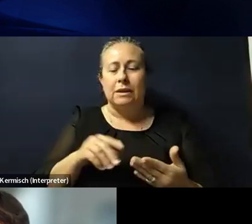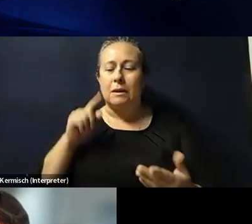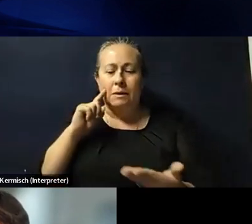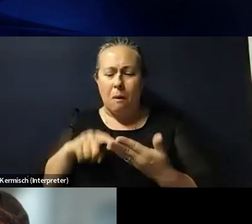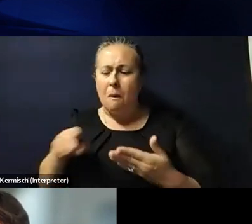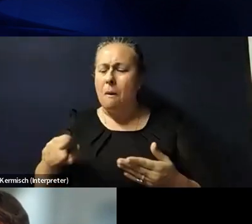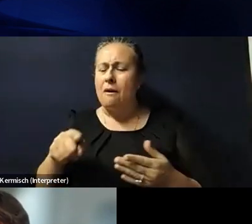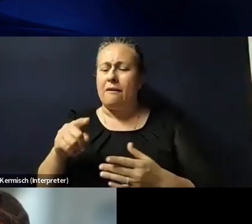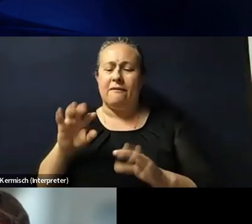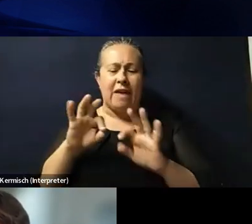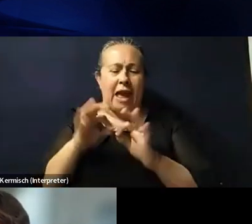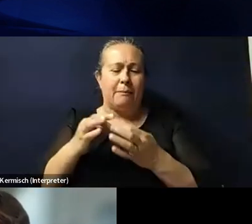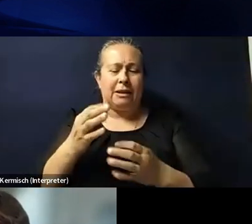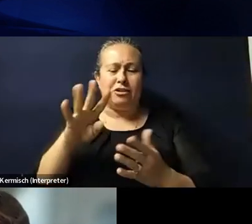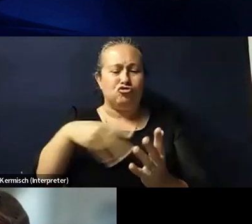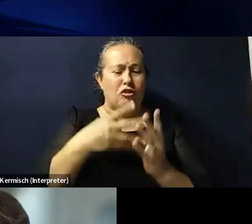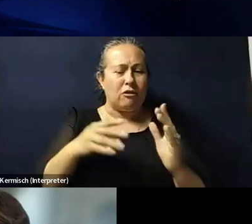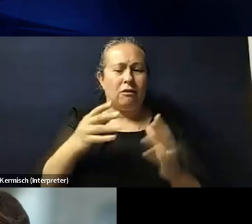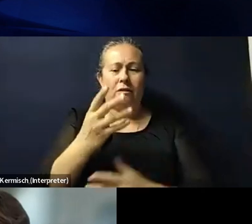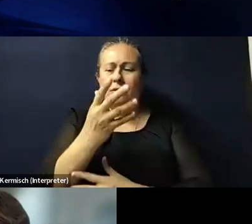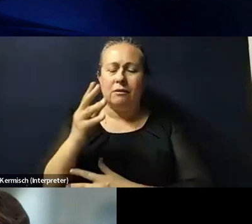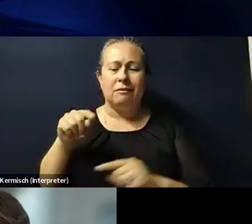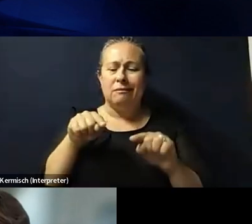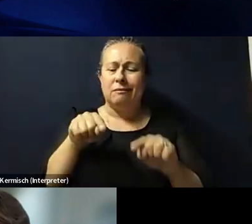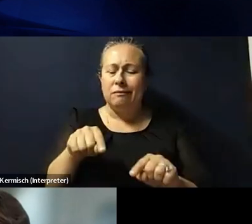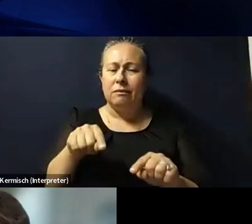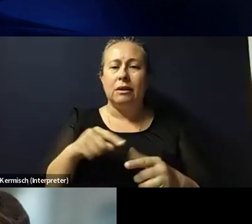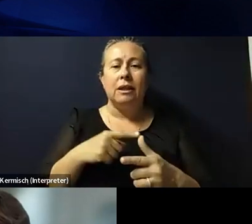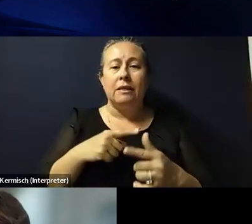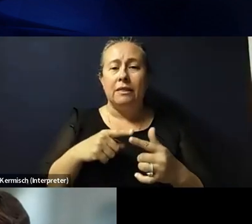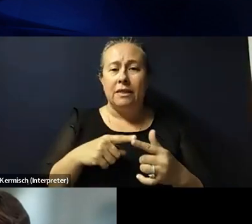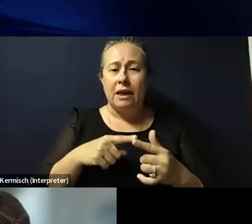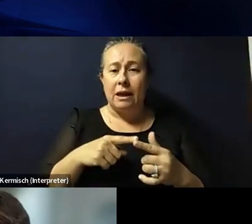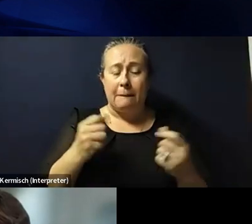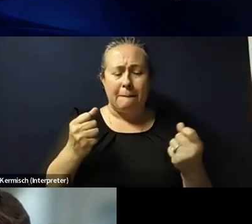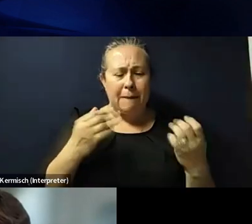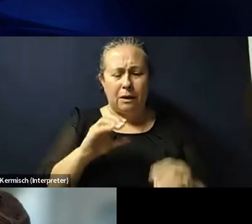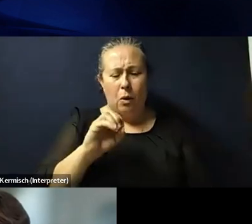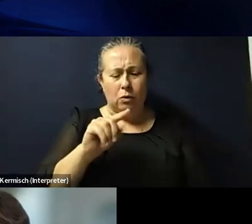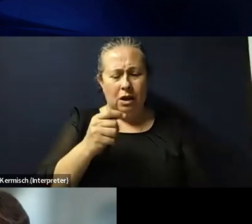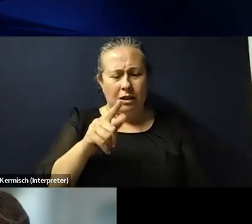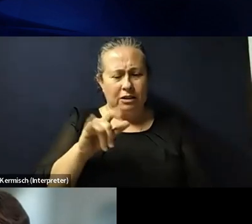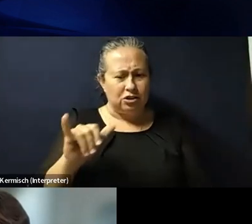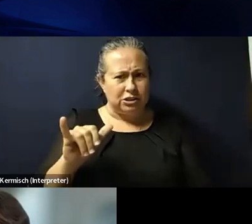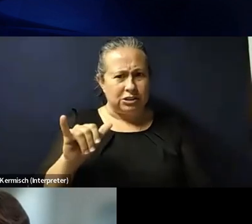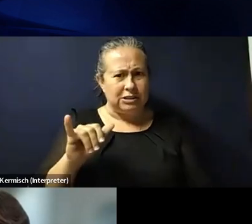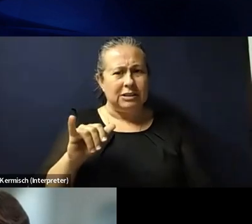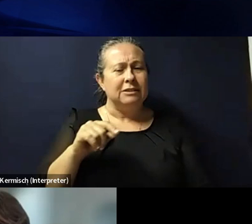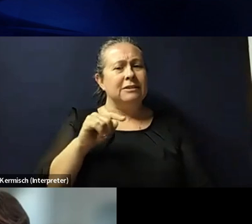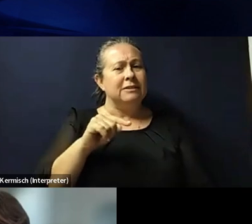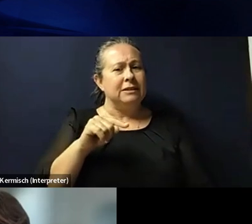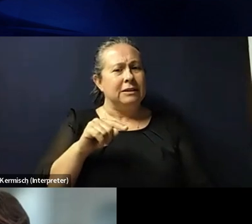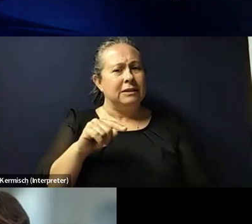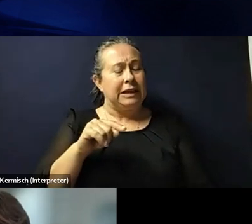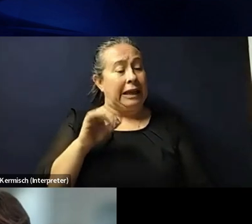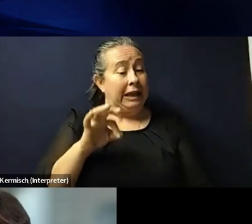chart. And the recommendation from many autologists, educators, etc., was that if